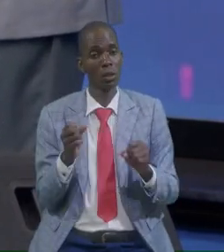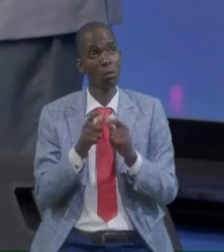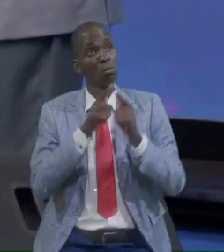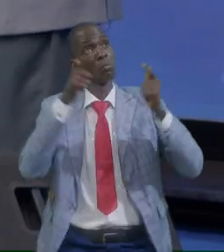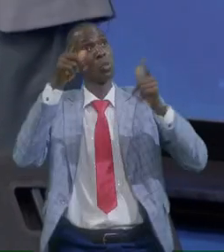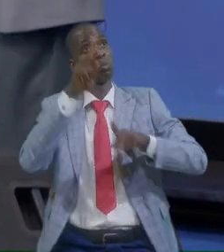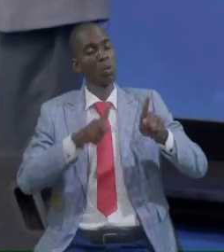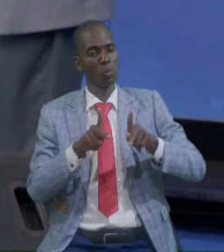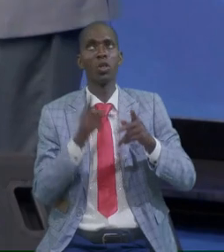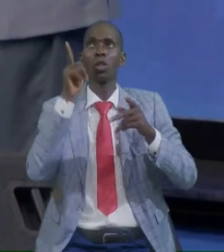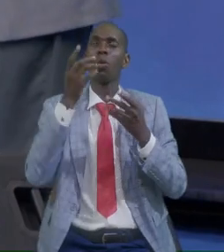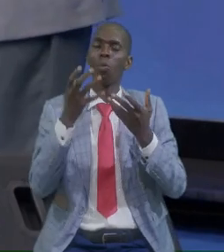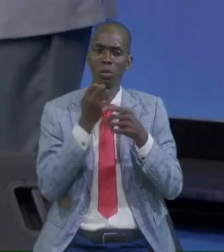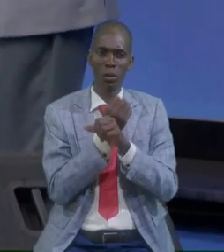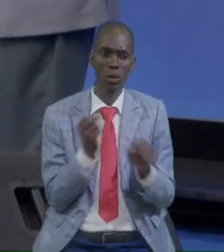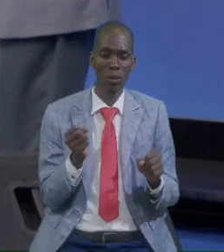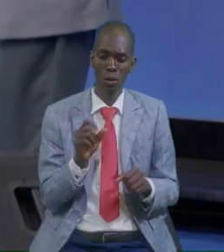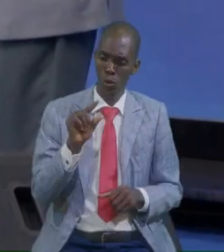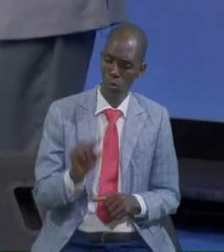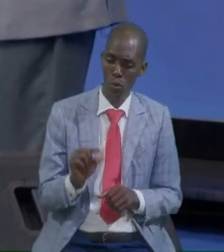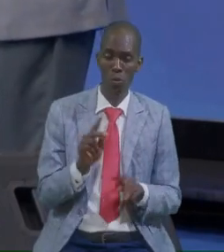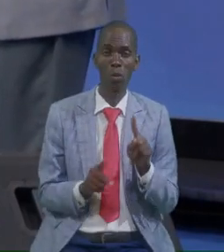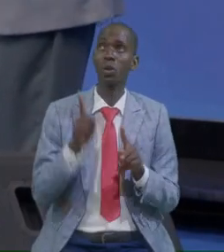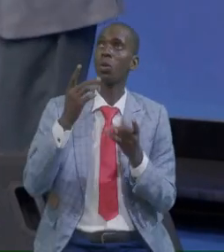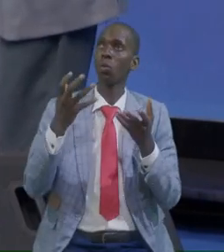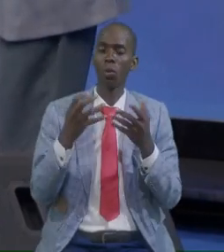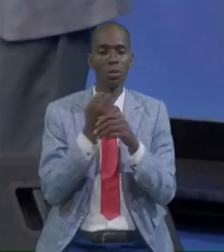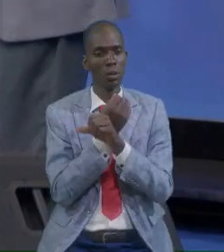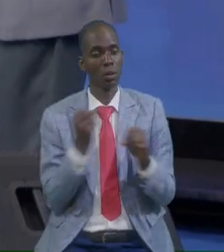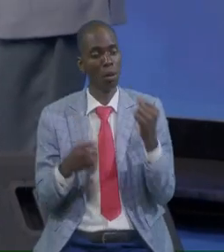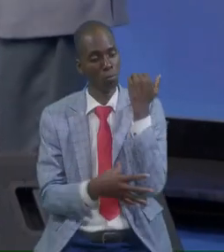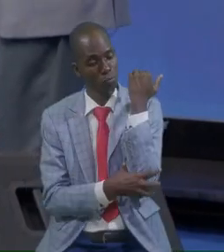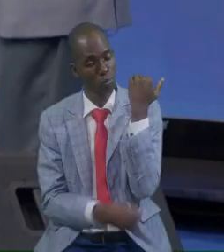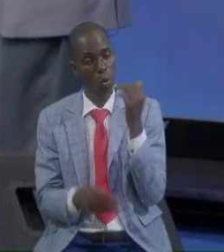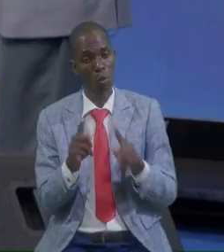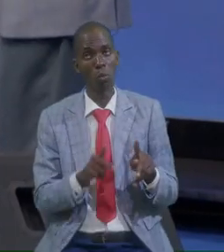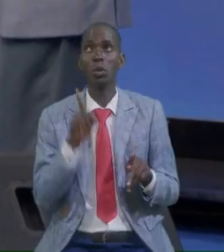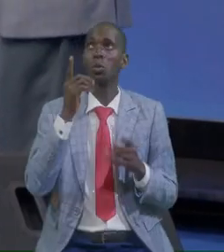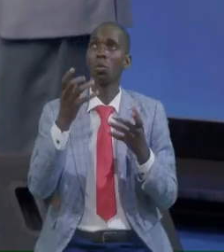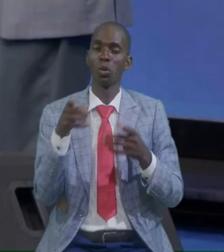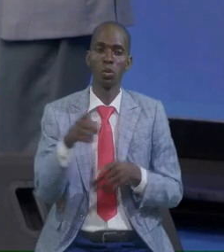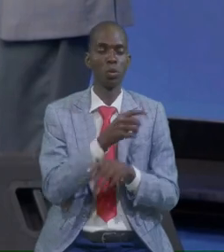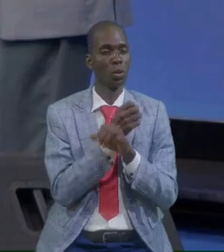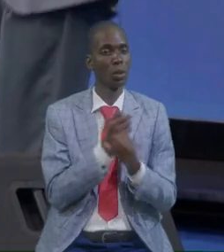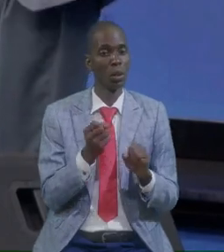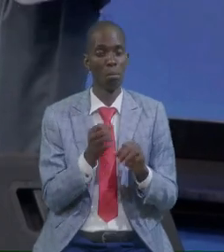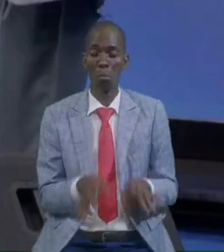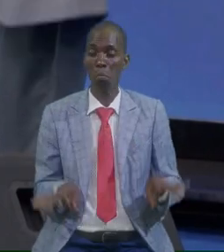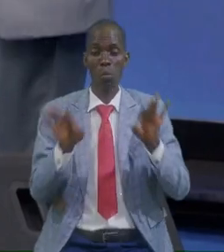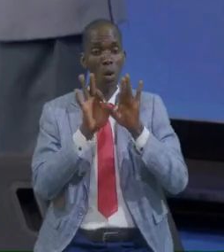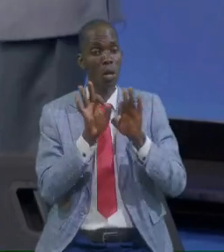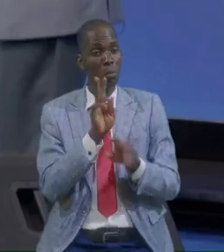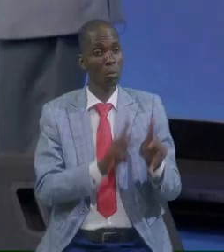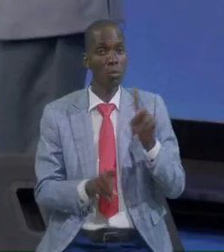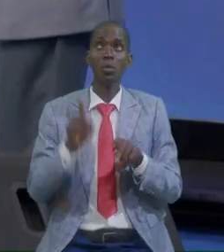saved. Impoverished men, he wants them saved. Important men, he wants them saved.